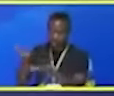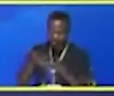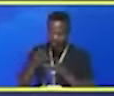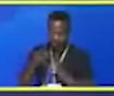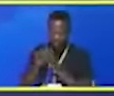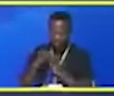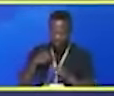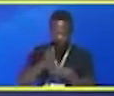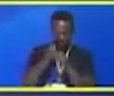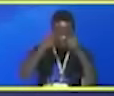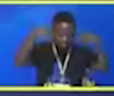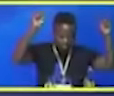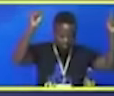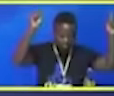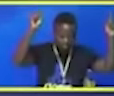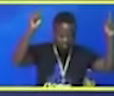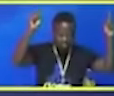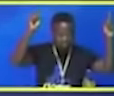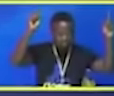make me famous.